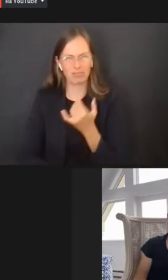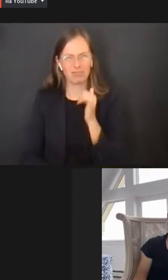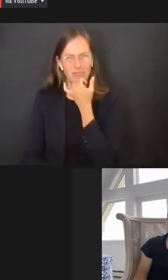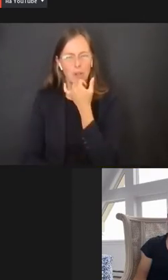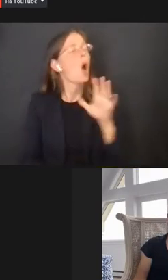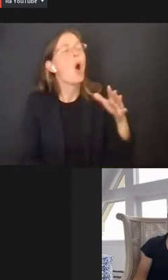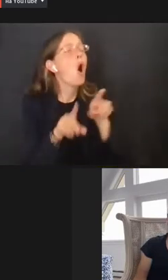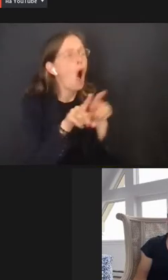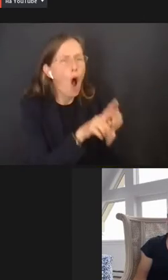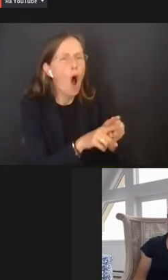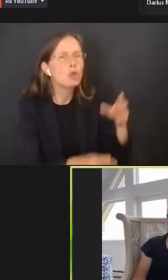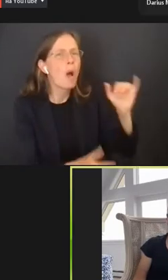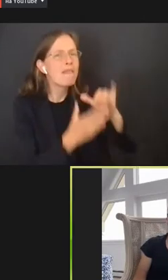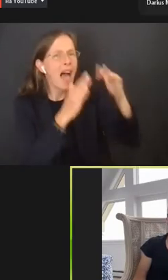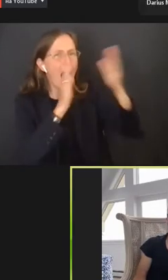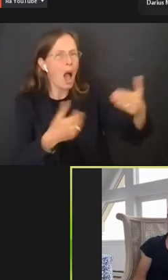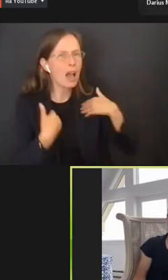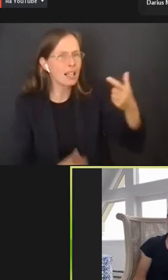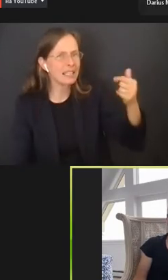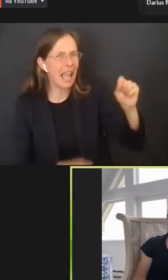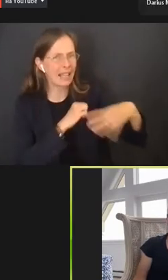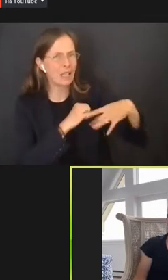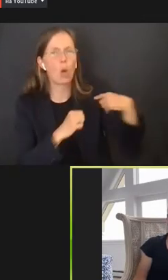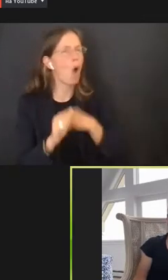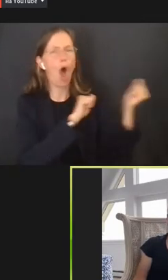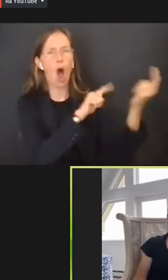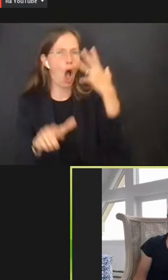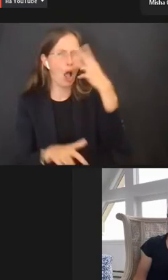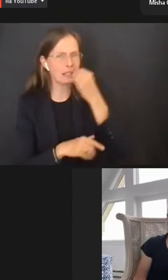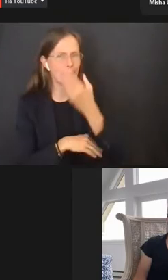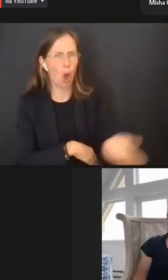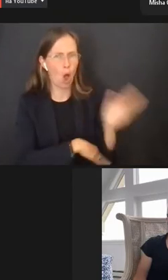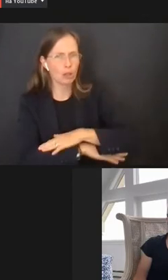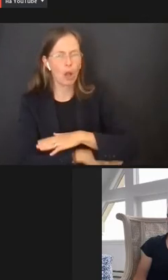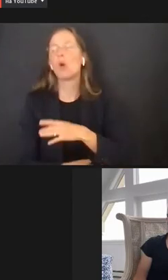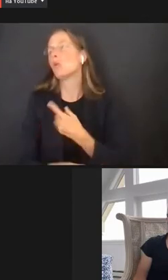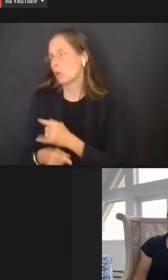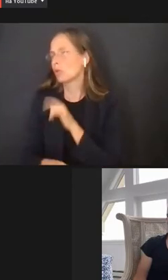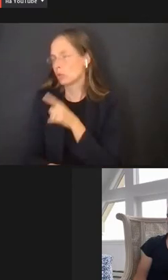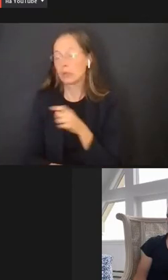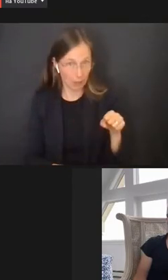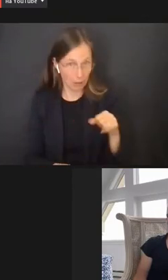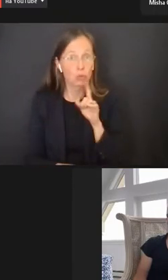also in the house. So we were all sleeping all day. That's true. That is true.